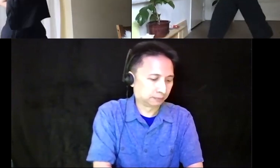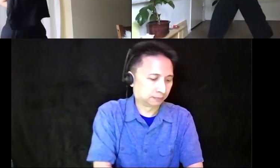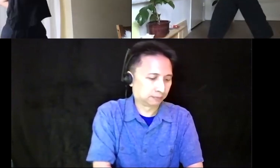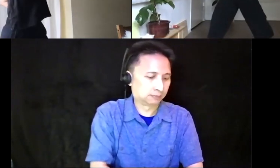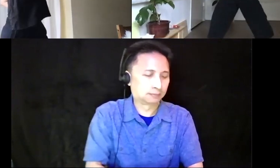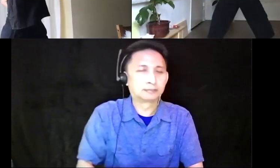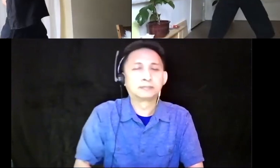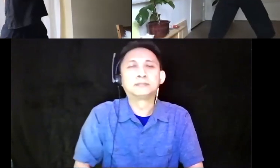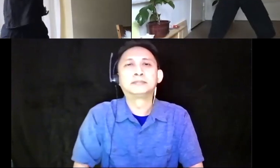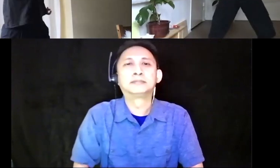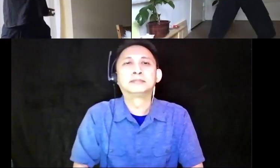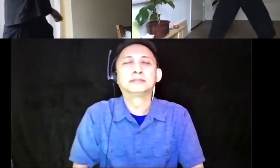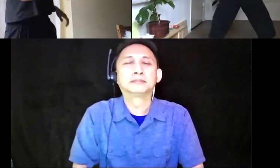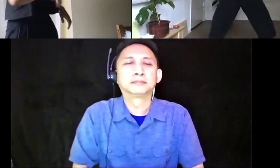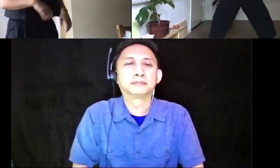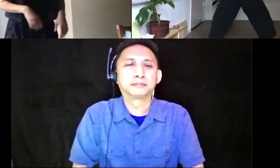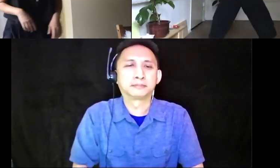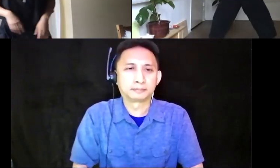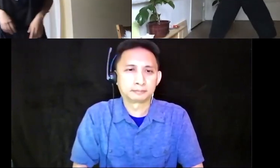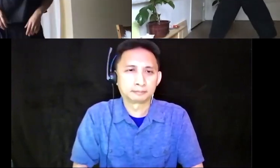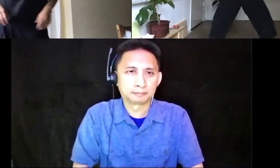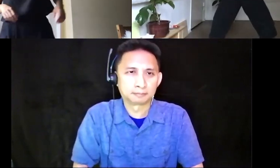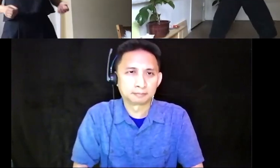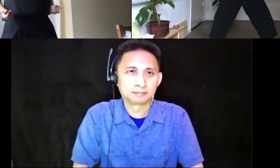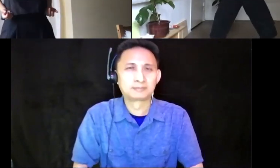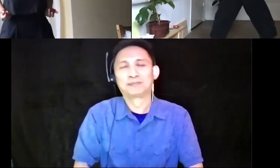Do the same side twice.